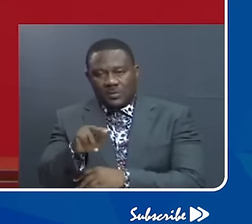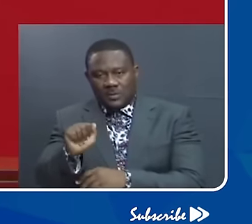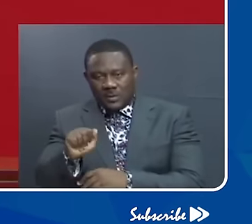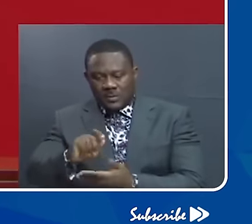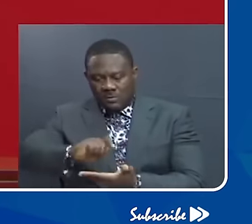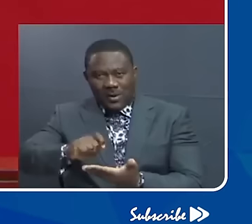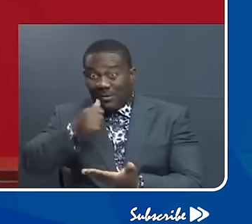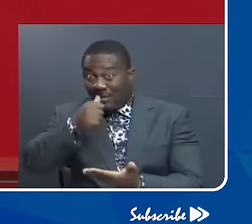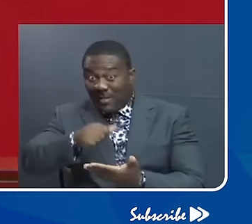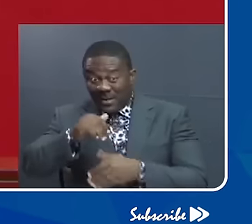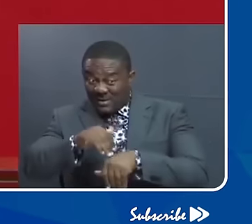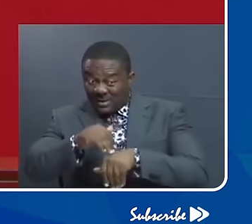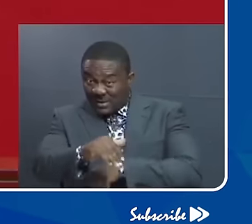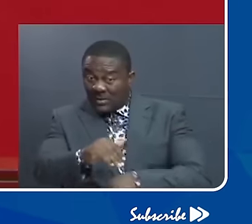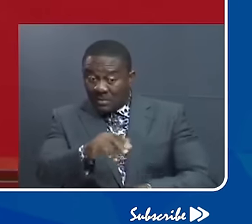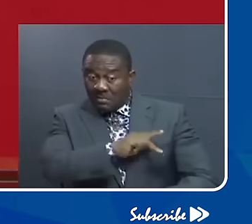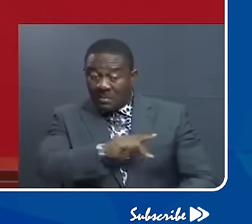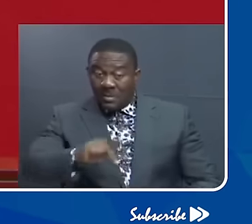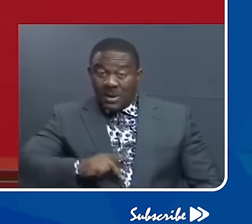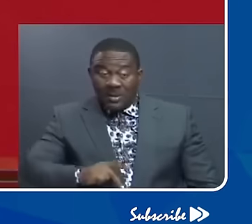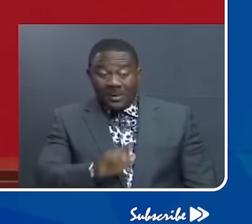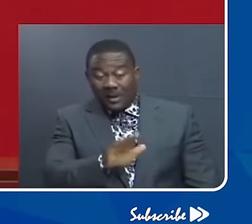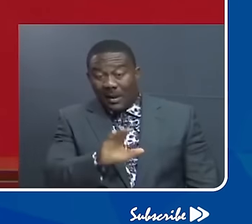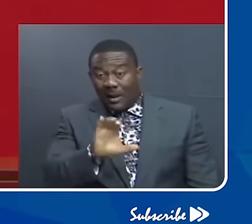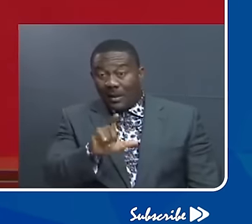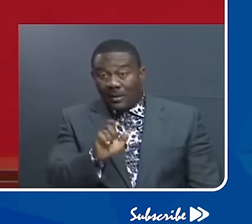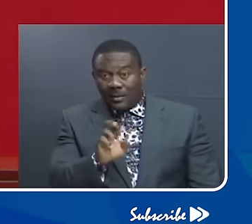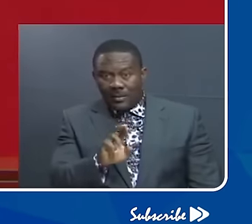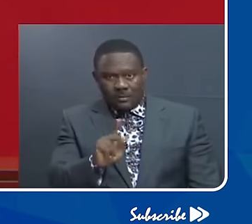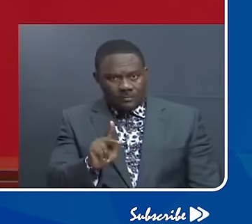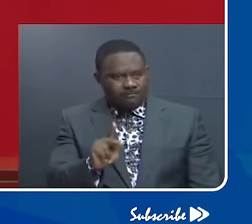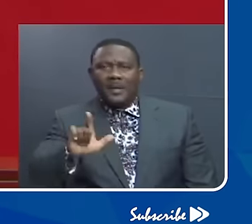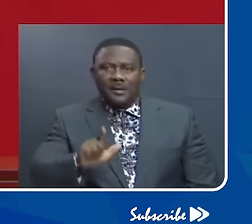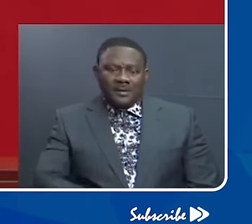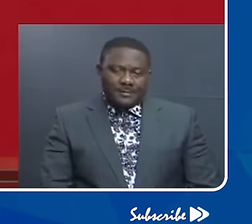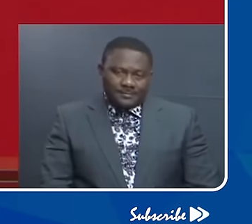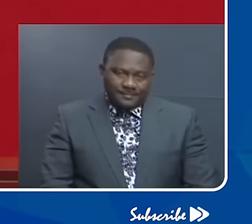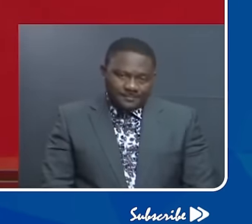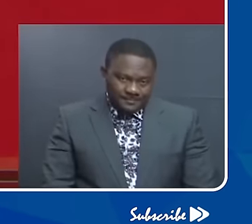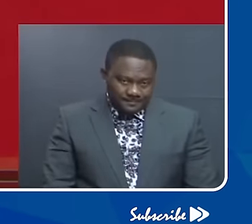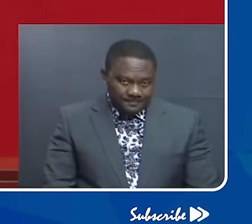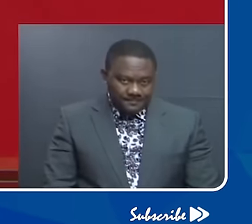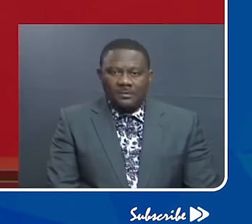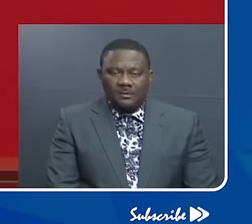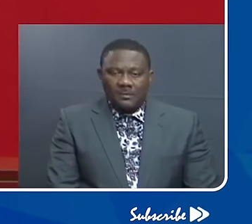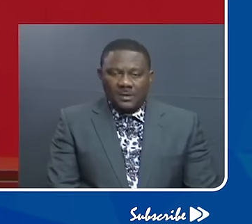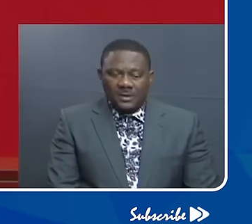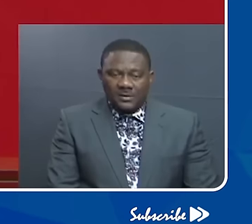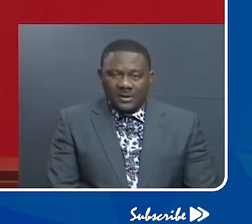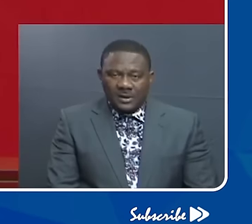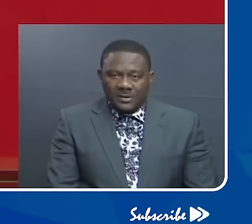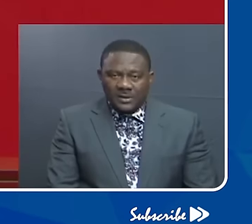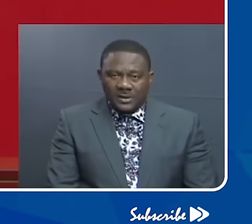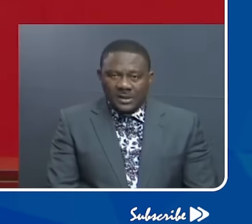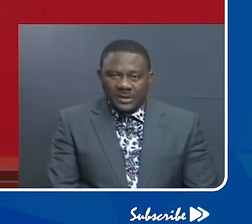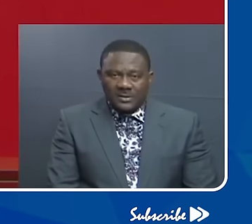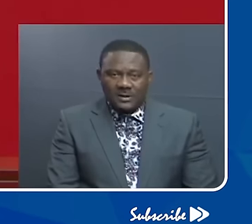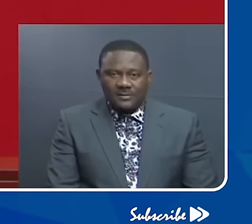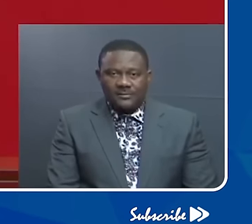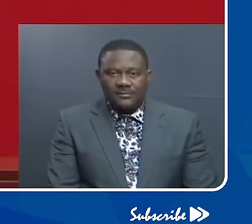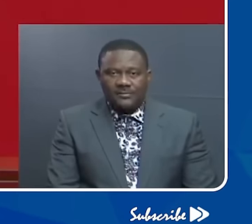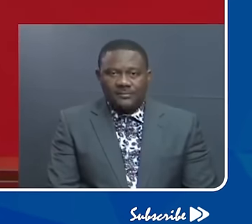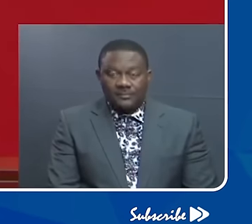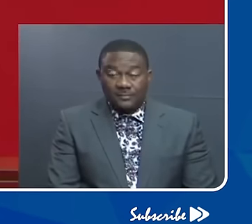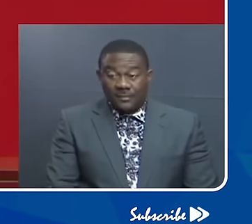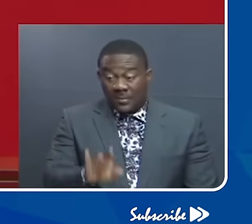conveyed to the clerk that it was unable to accept transmission of the bill. Honorable members, my attention has also been drawn to